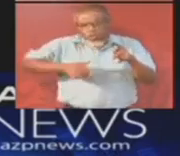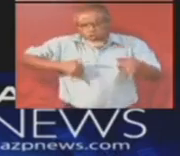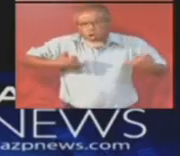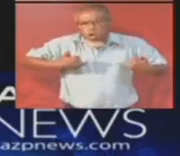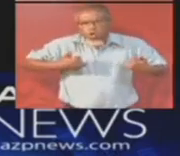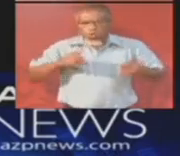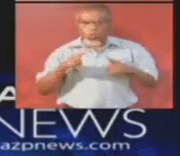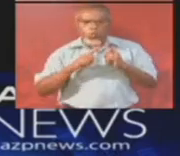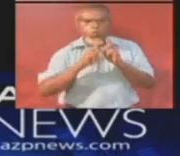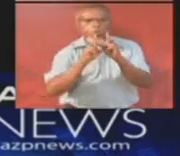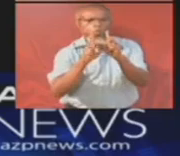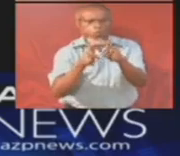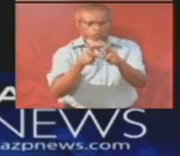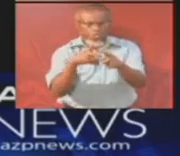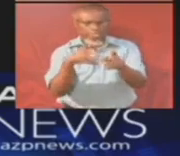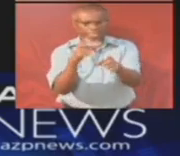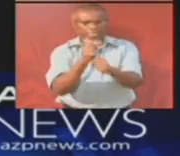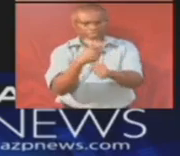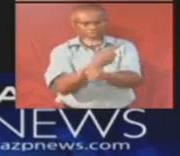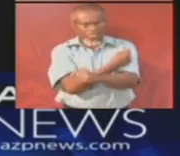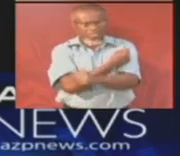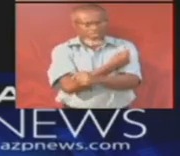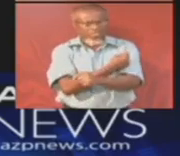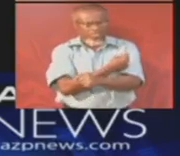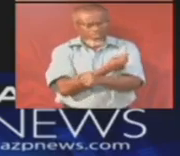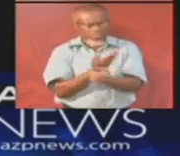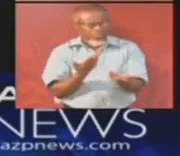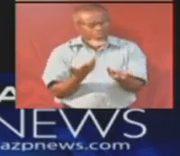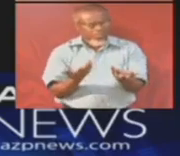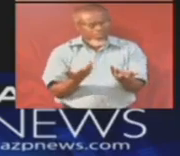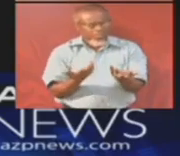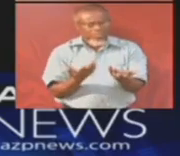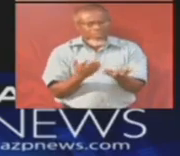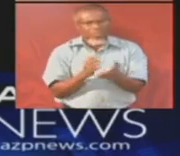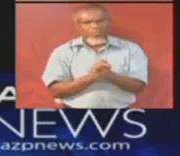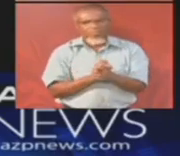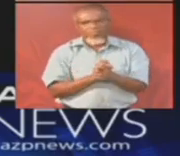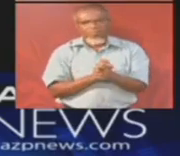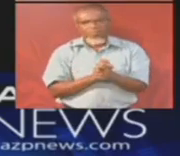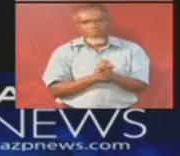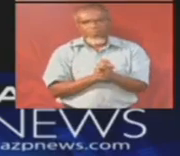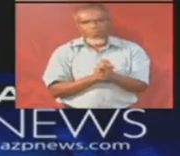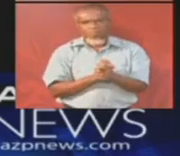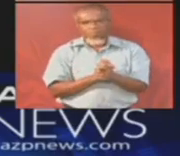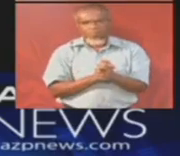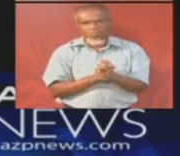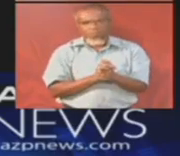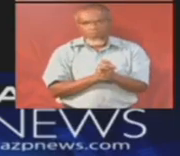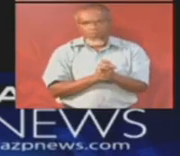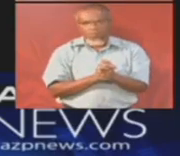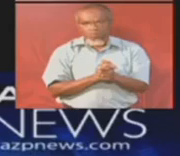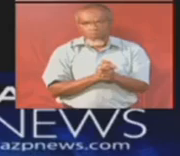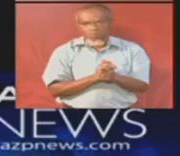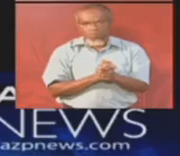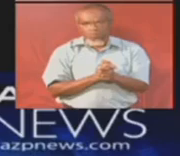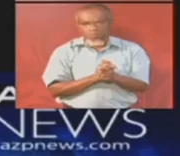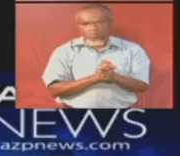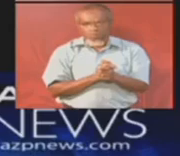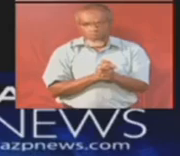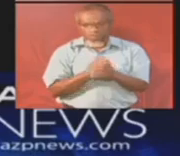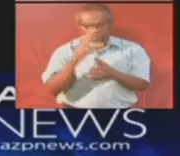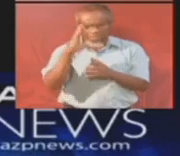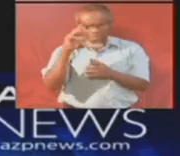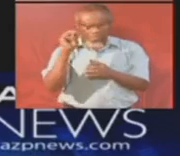get it. That's my first question. And my second question, maybe to the CMO. CMO, there are the doctors that